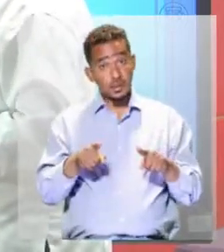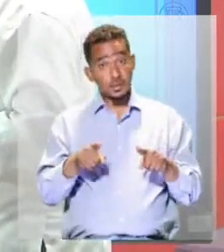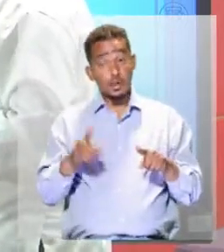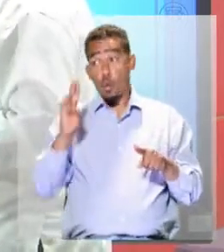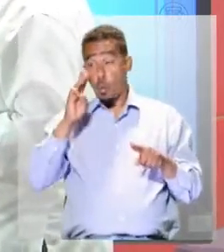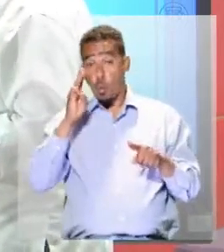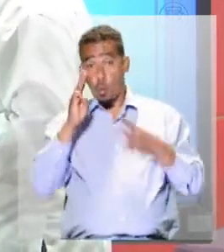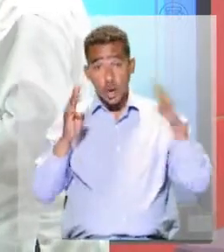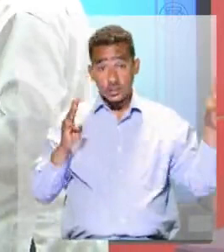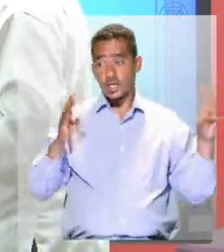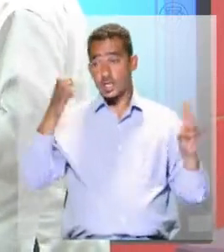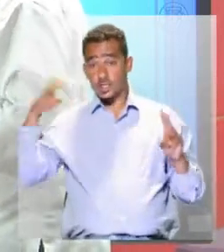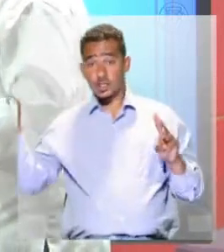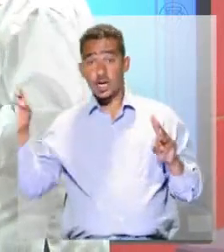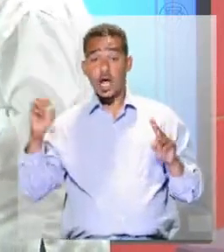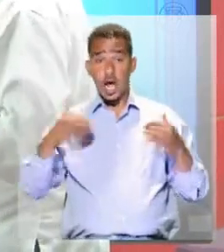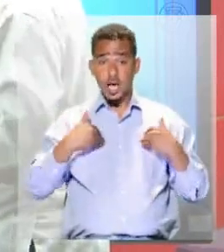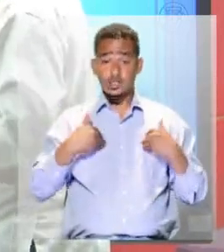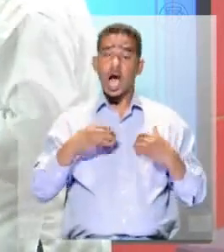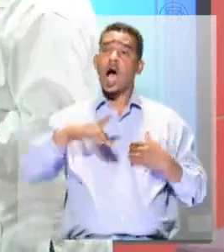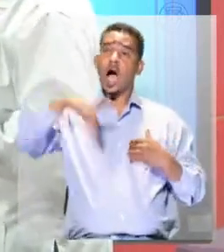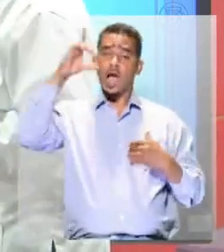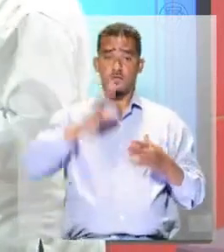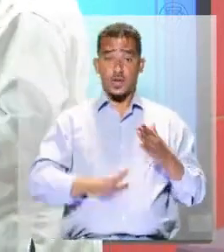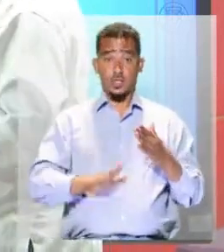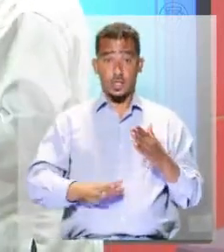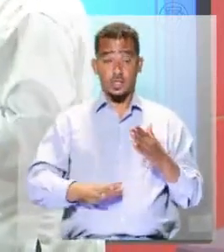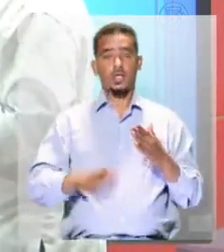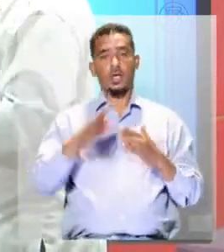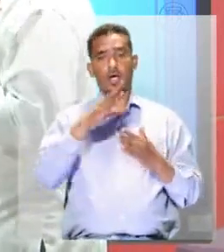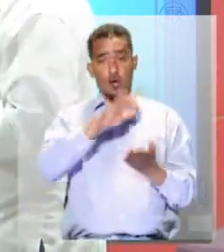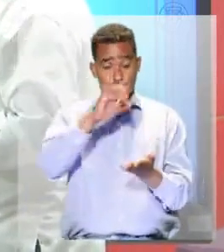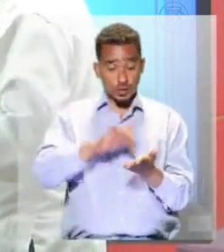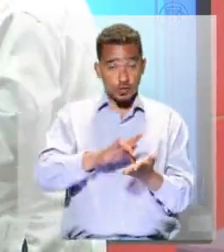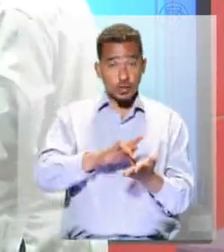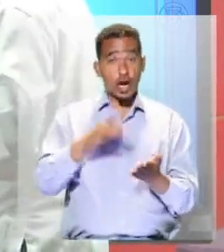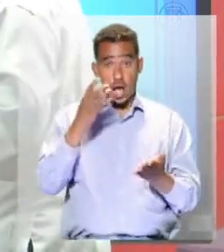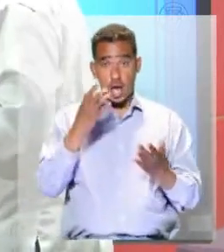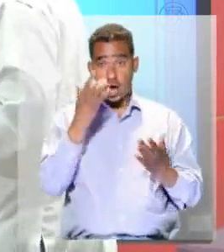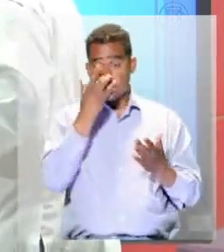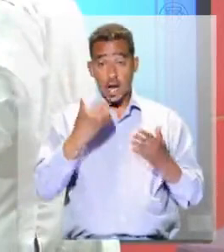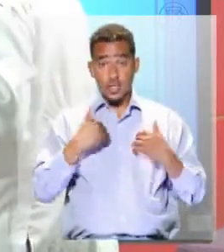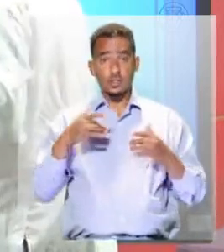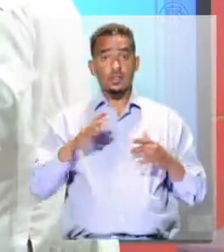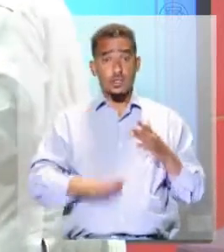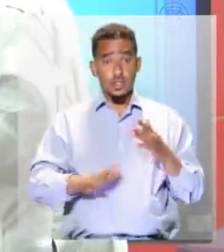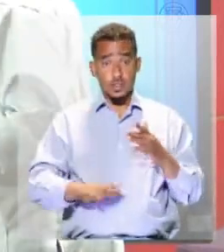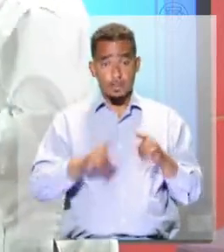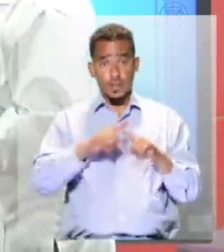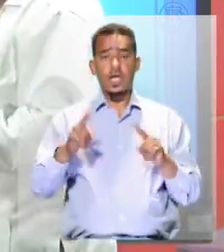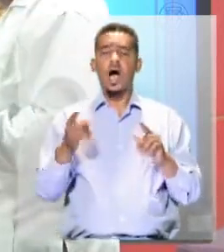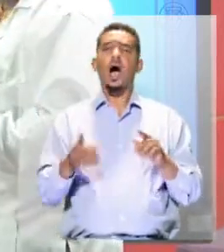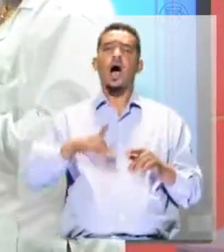Western Africa, Eastern Africa has high fertility rates, and also the Central Africa has high fertility rate, but it has